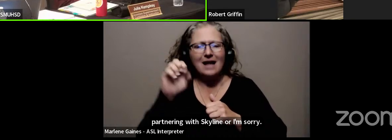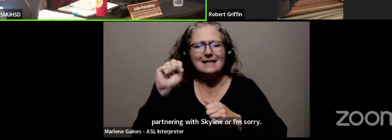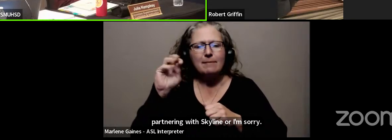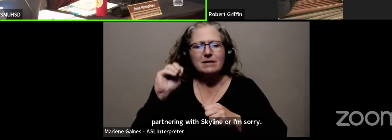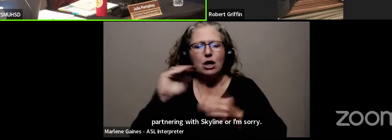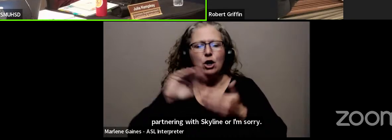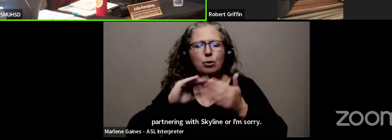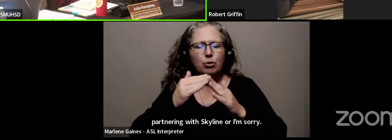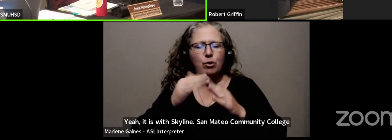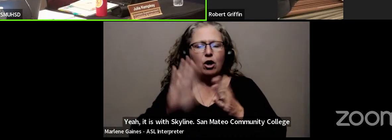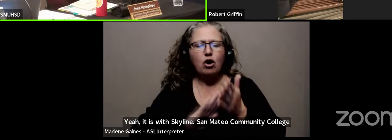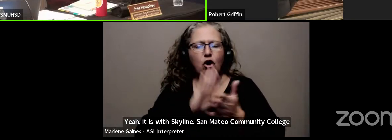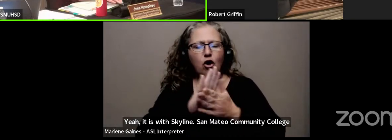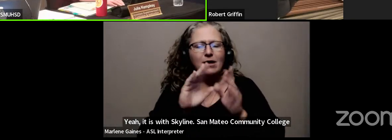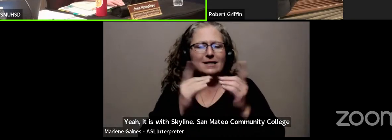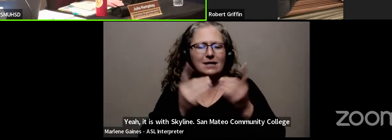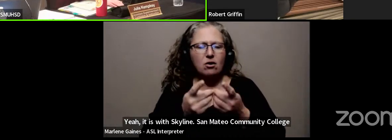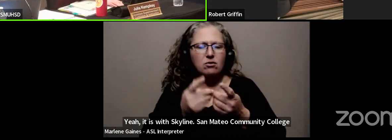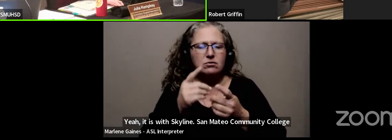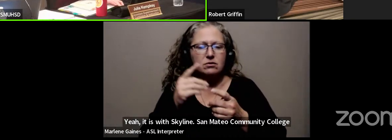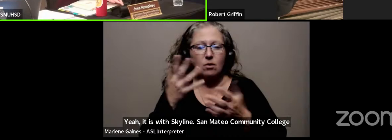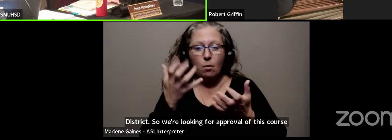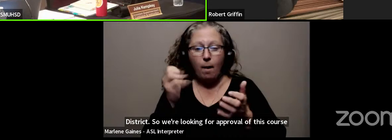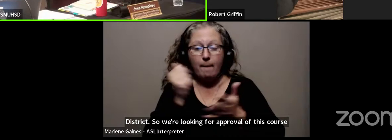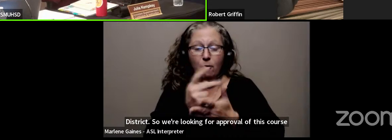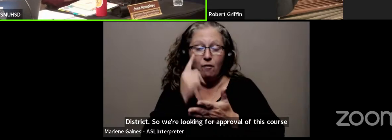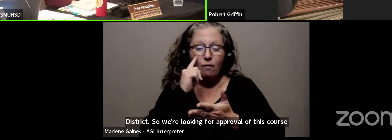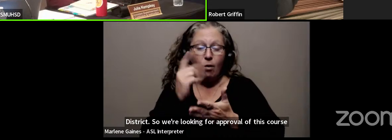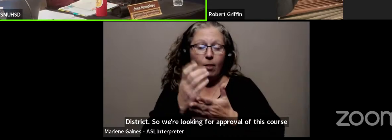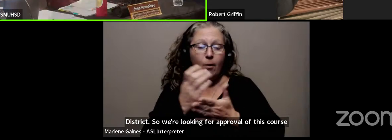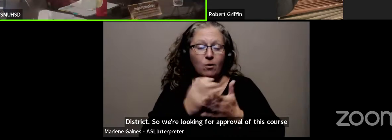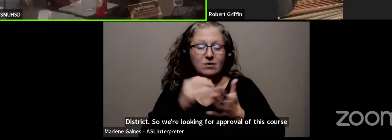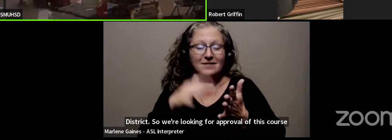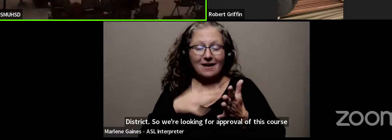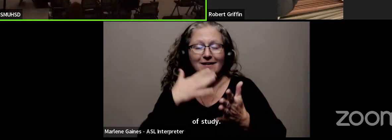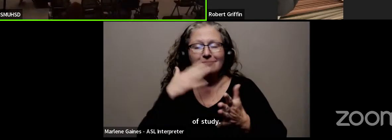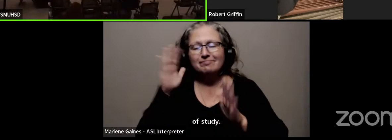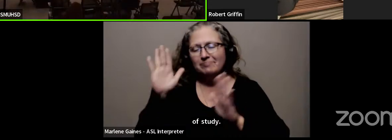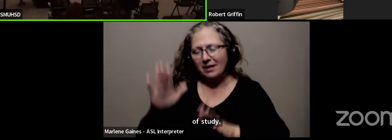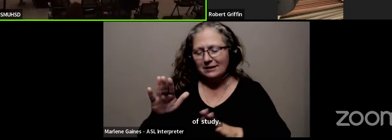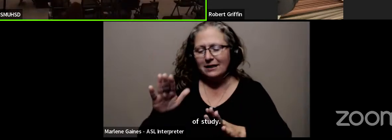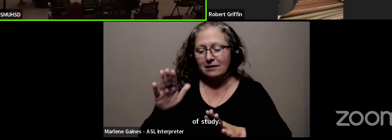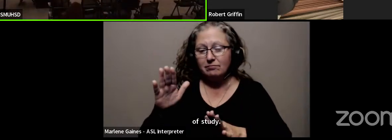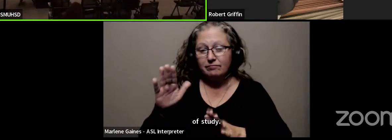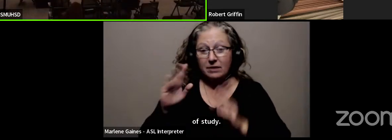for approval of this course of study. Excellent. Any discussion by the board?